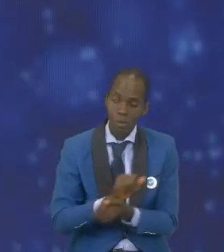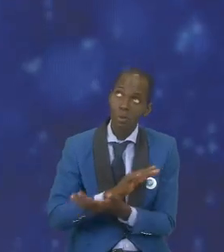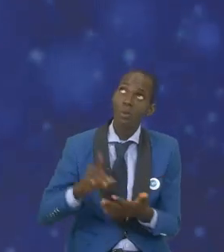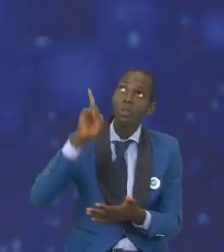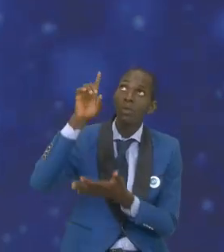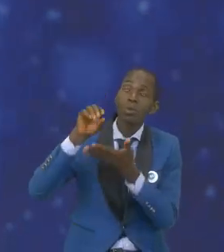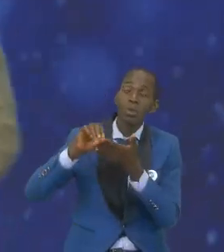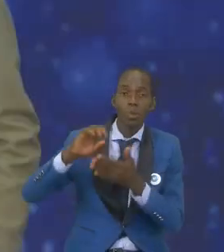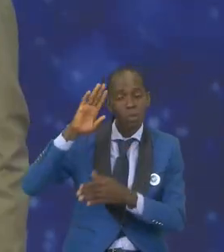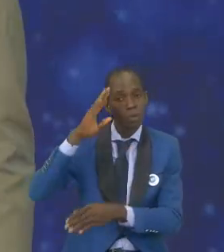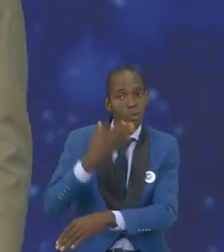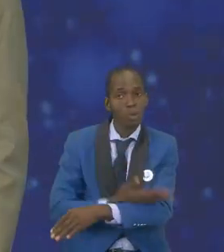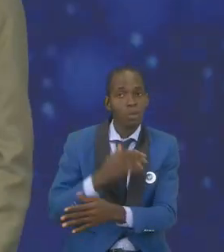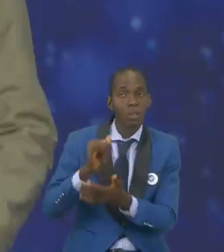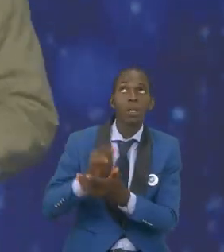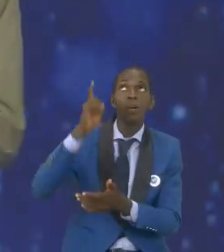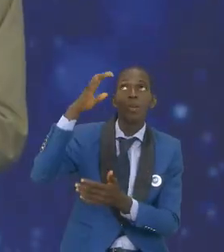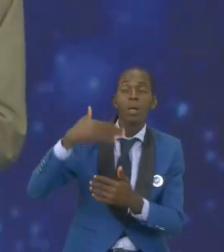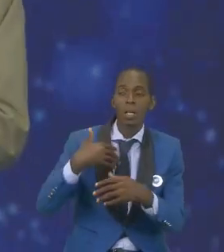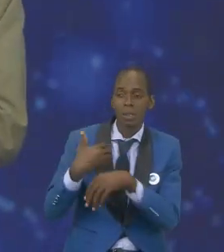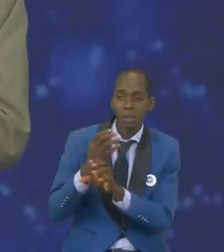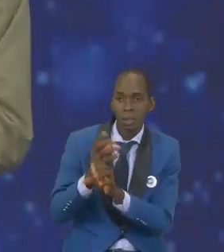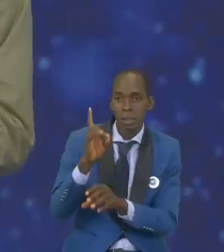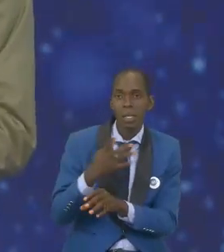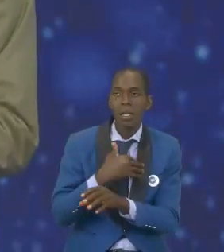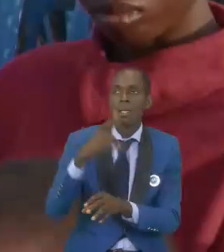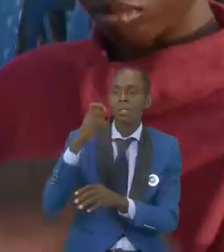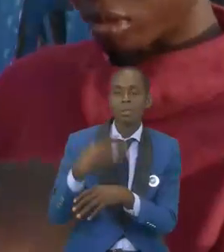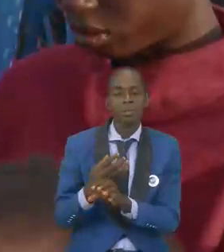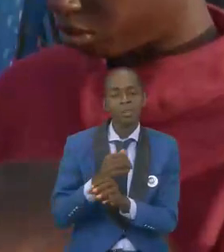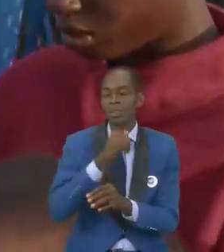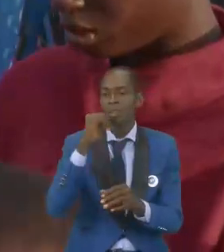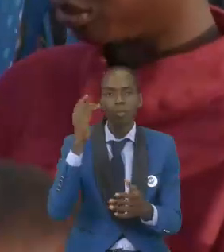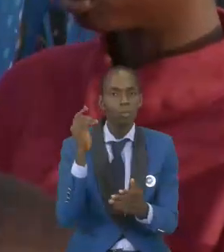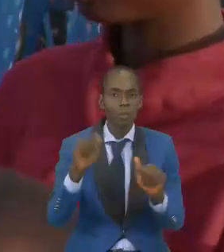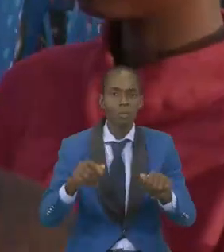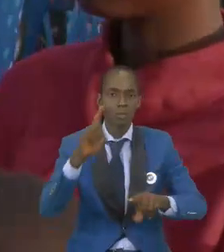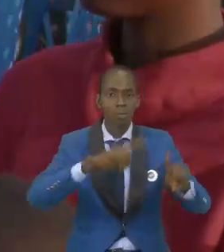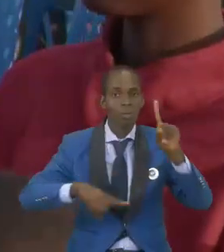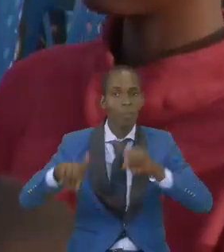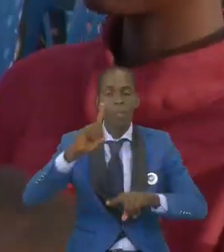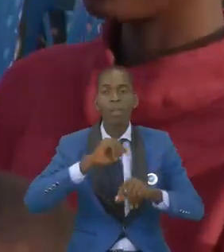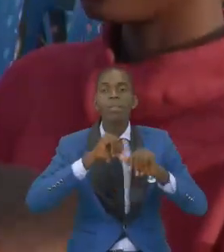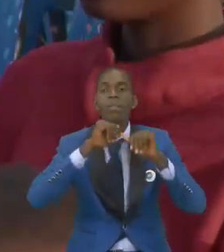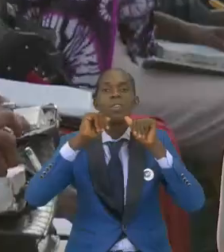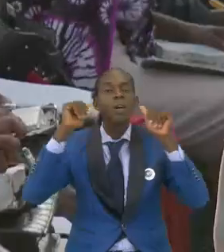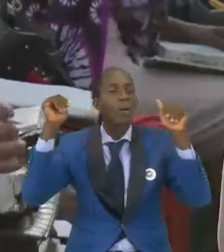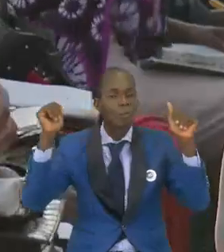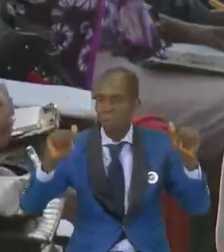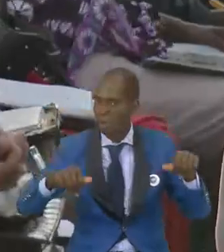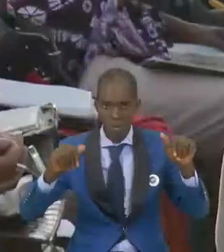God has created and recreated. Shout impossible. Impossible. Shout